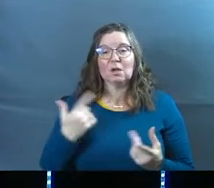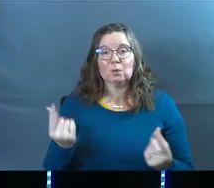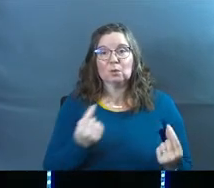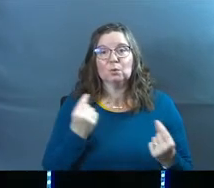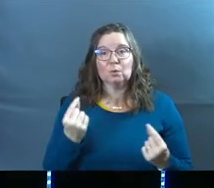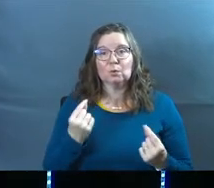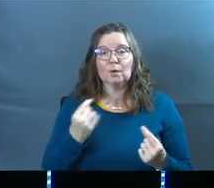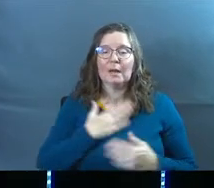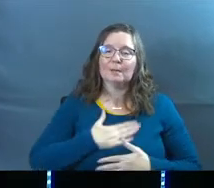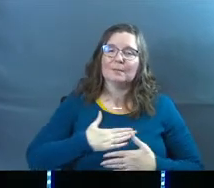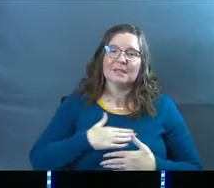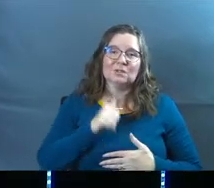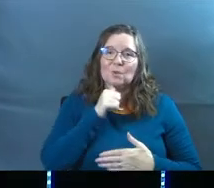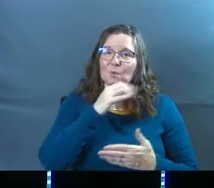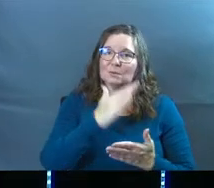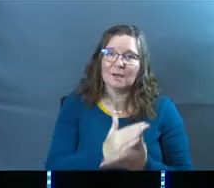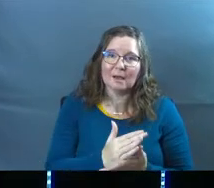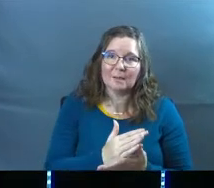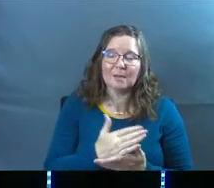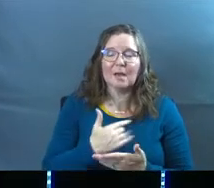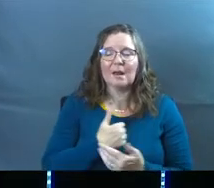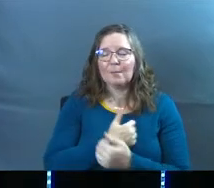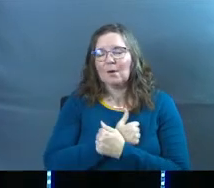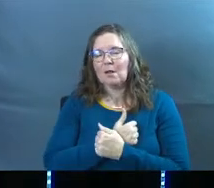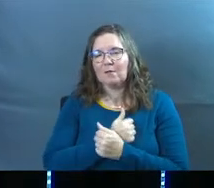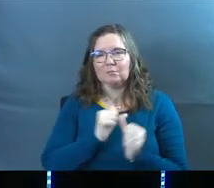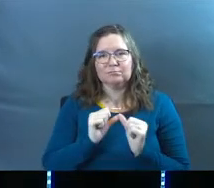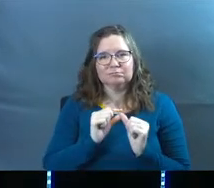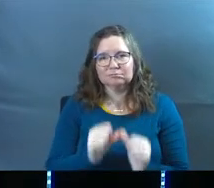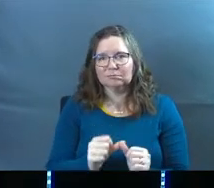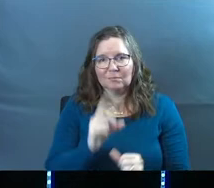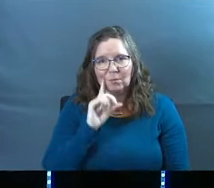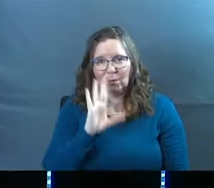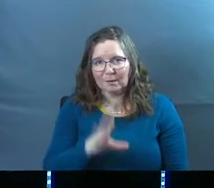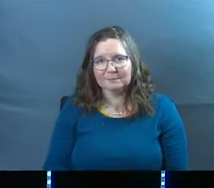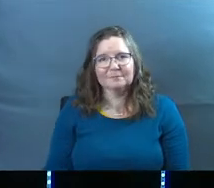you do, and please don't ever stop, and I'm going to love you for this.